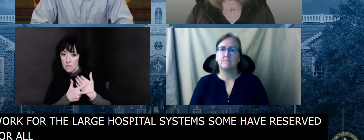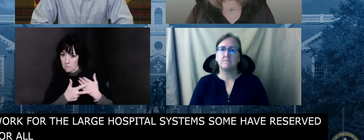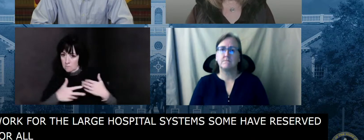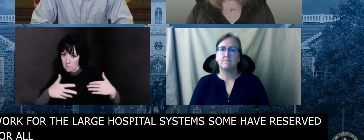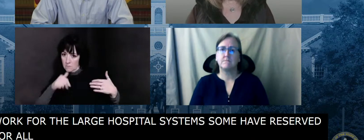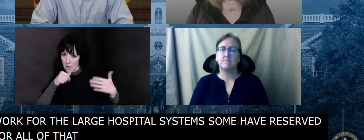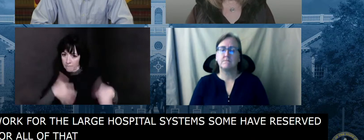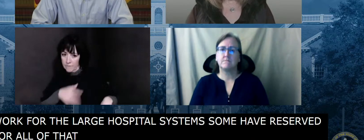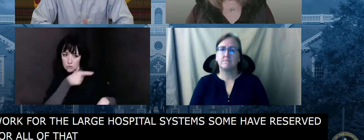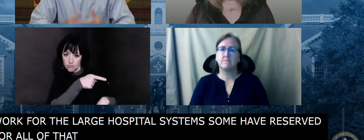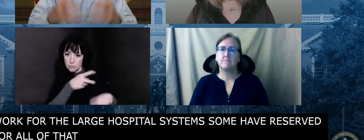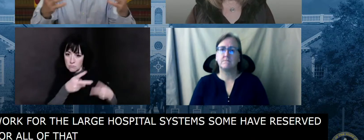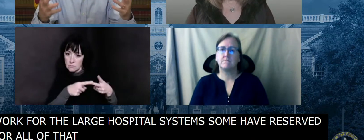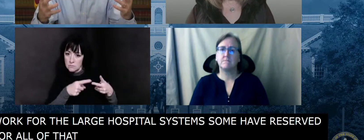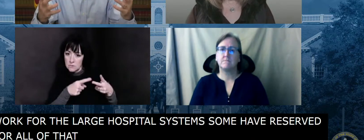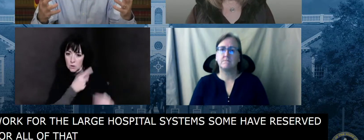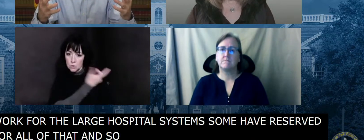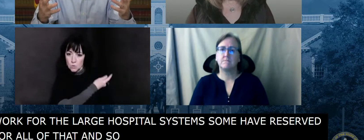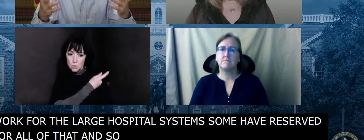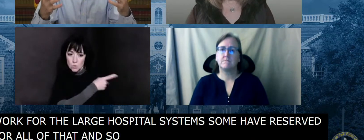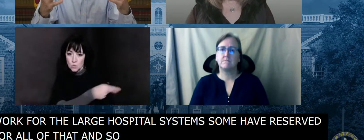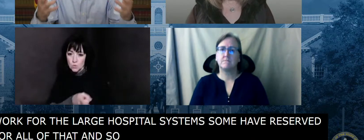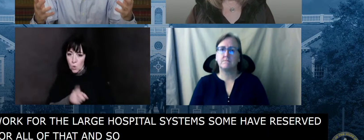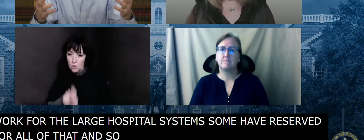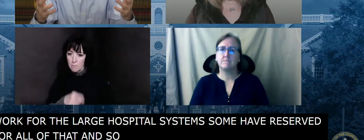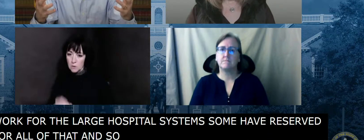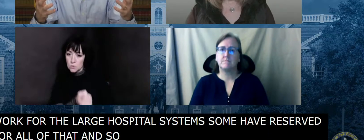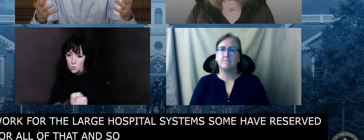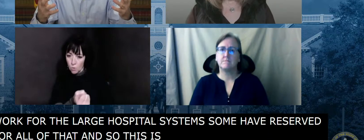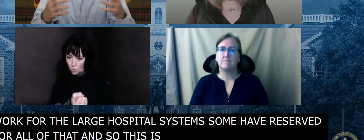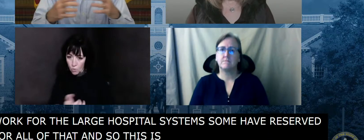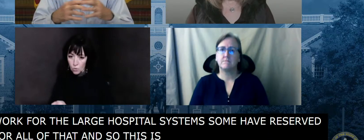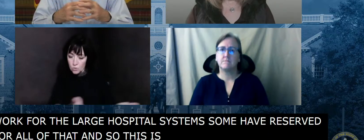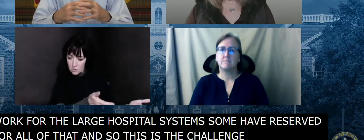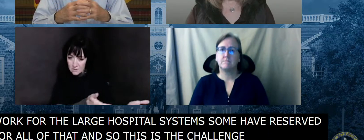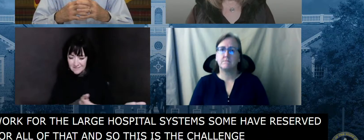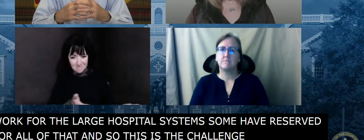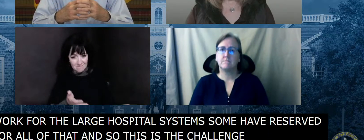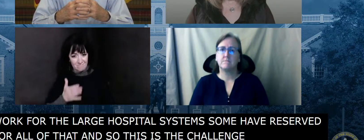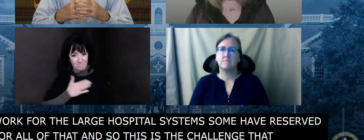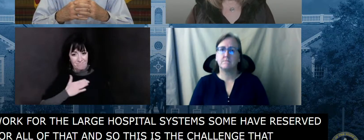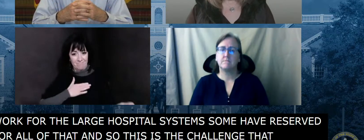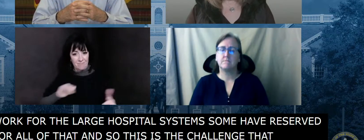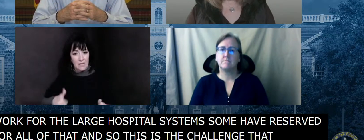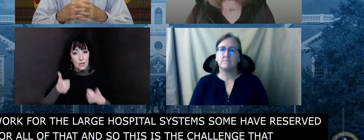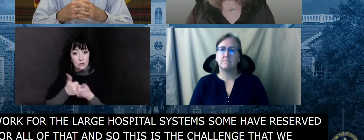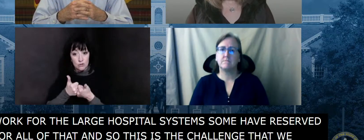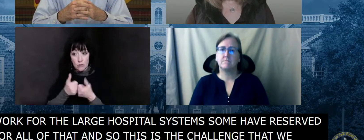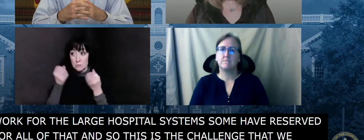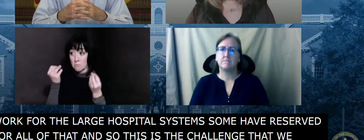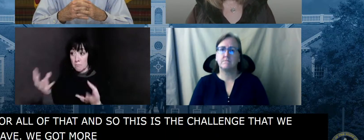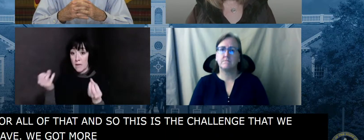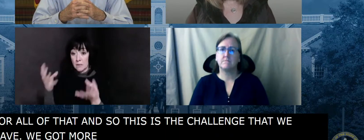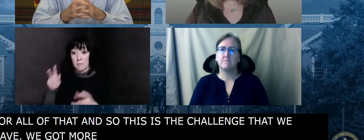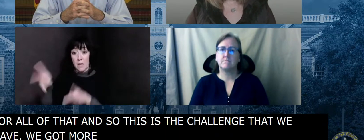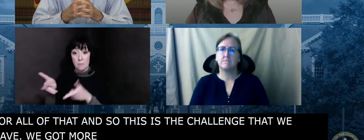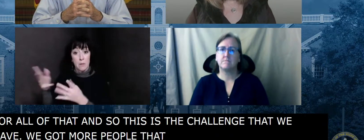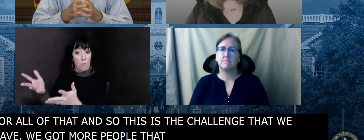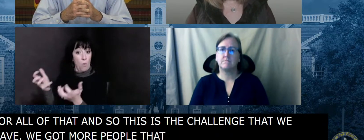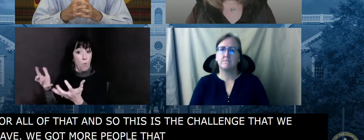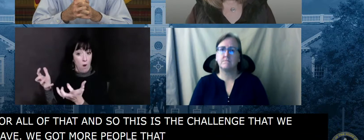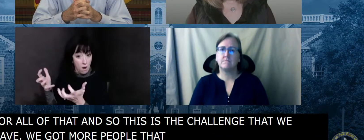And so this is the challenge that we have. We've got more people who want the vaccine with not